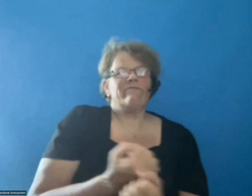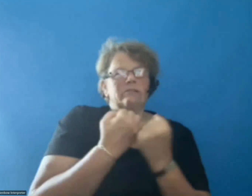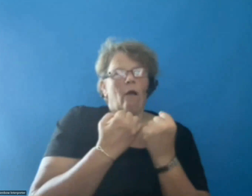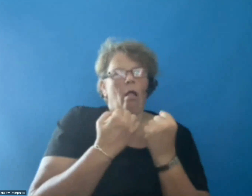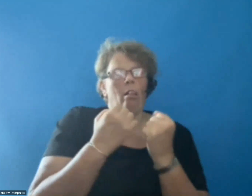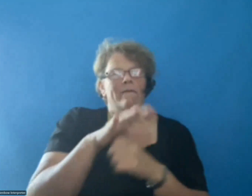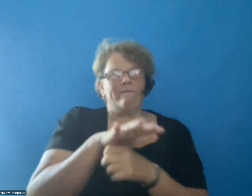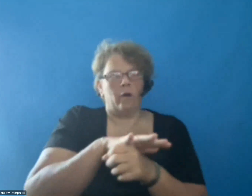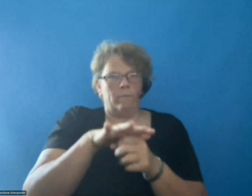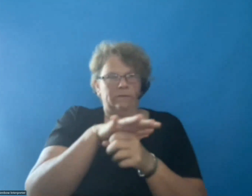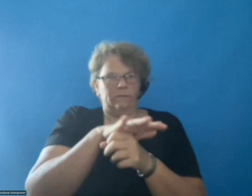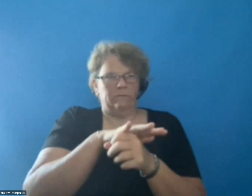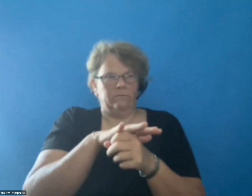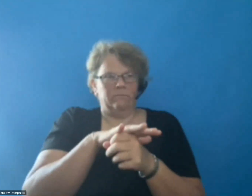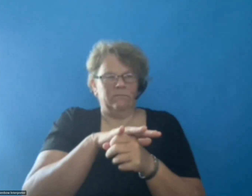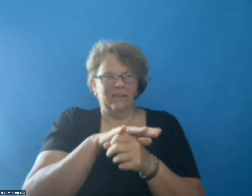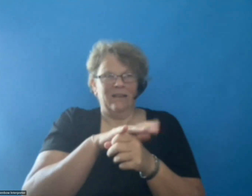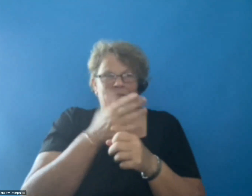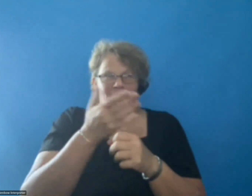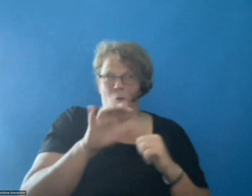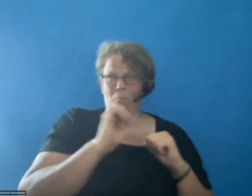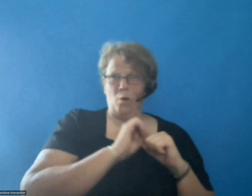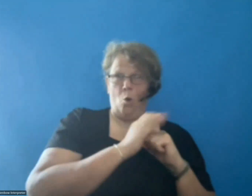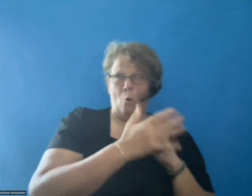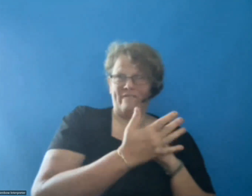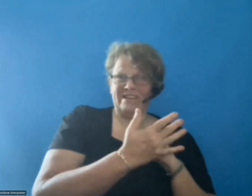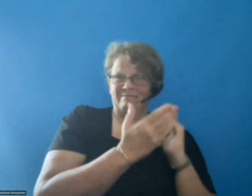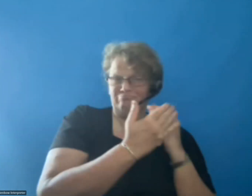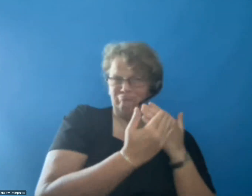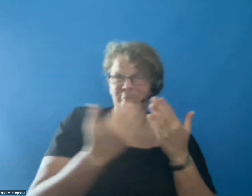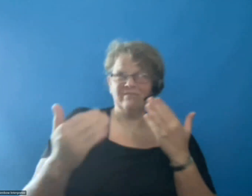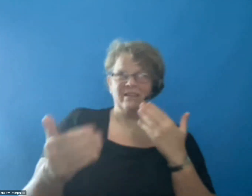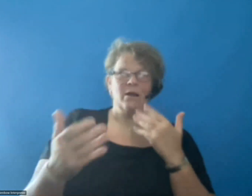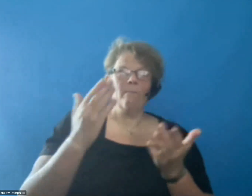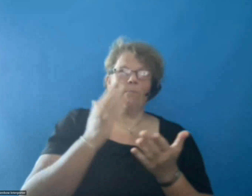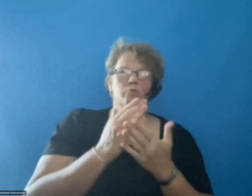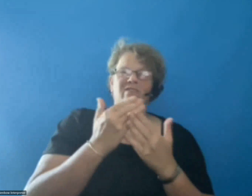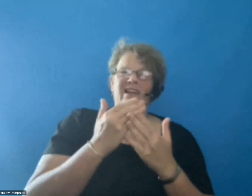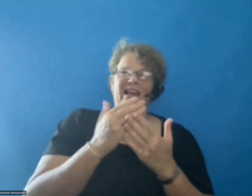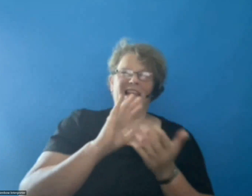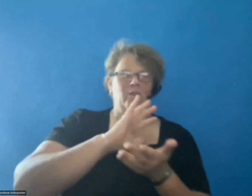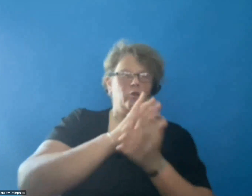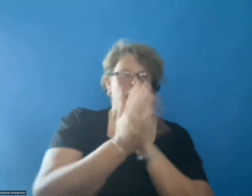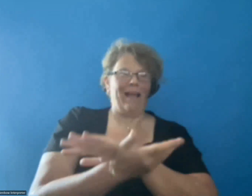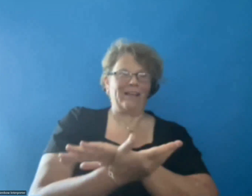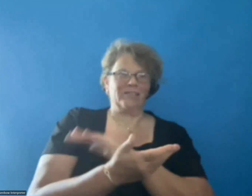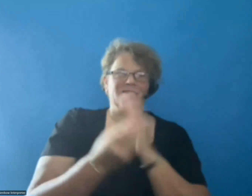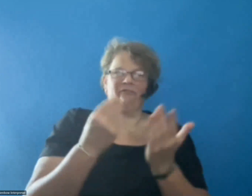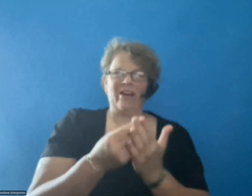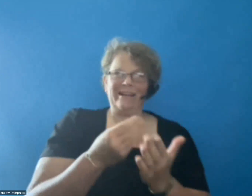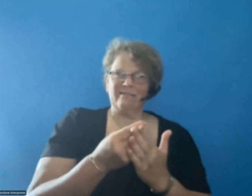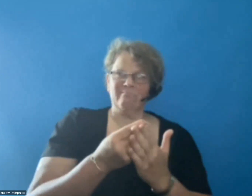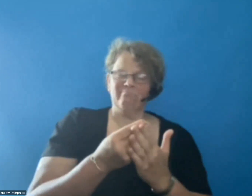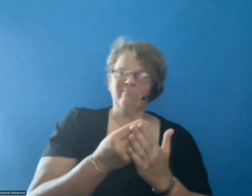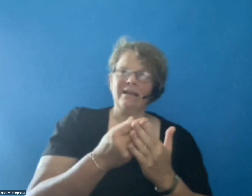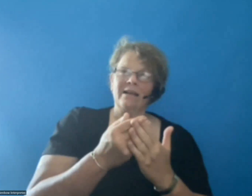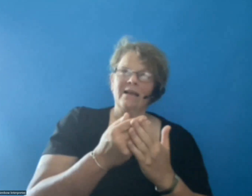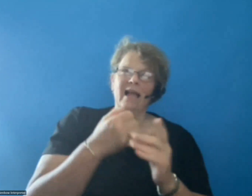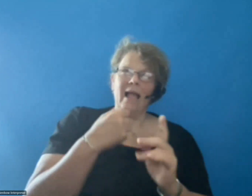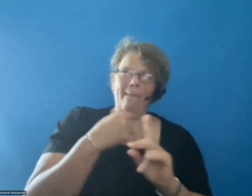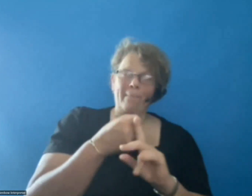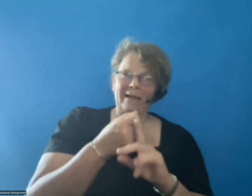been dealing with, certainly since the pandemic, but certainly actually since the sort of crash, is that those things have had impacts. So we're not naive to